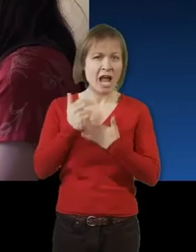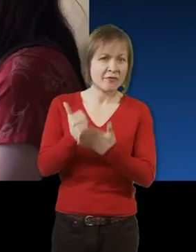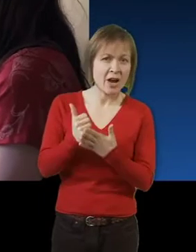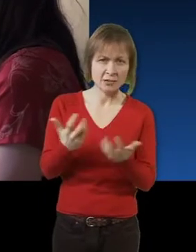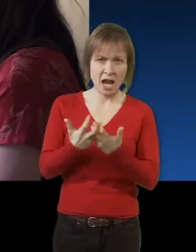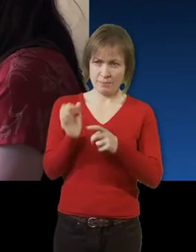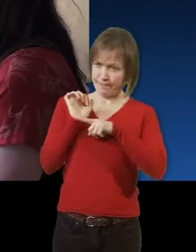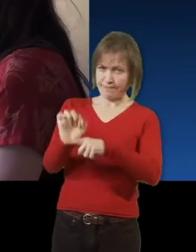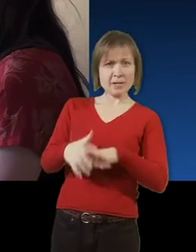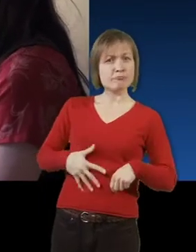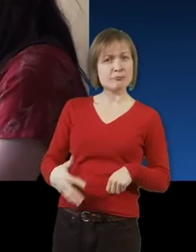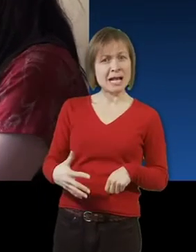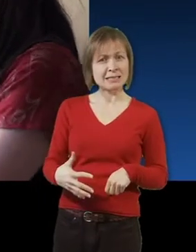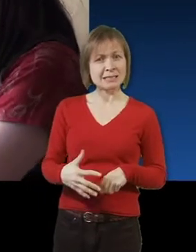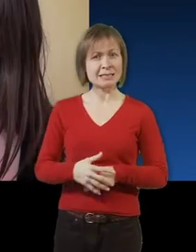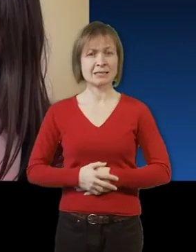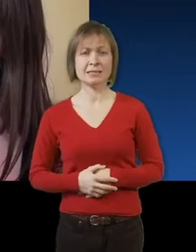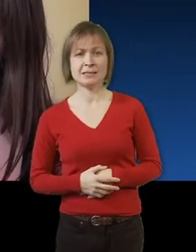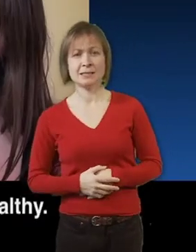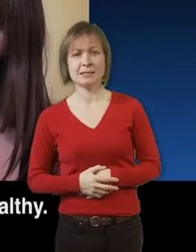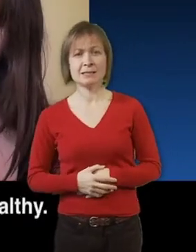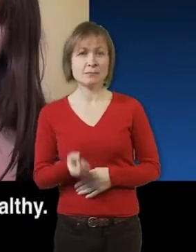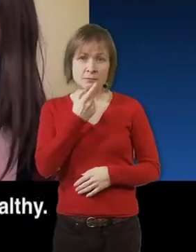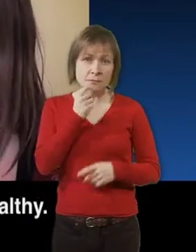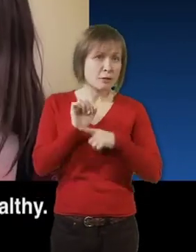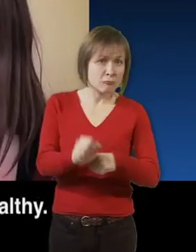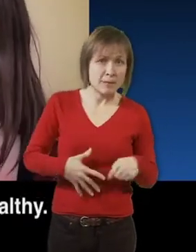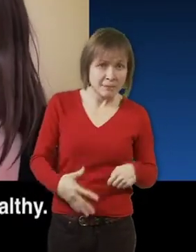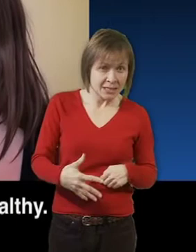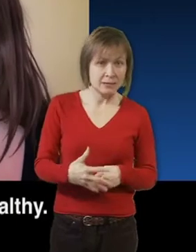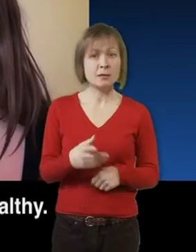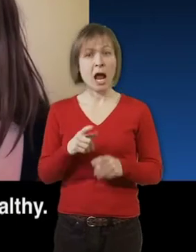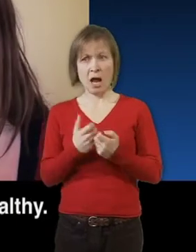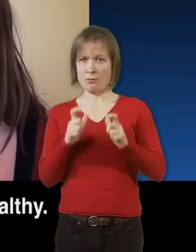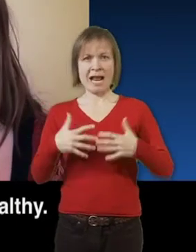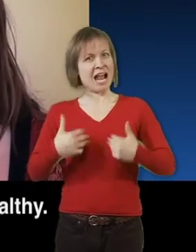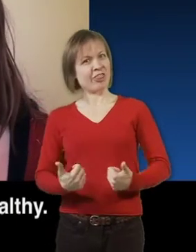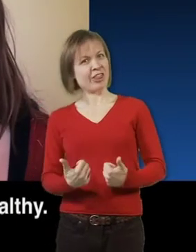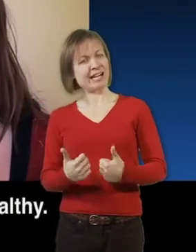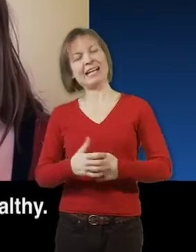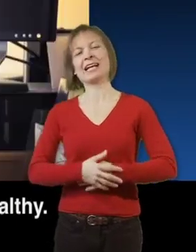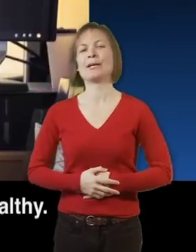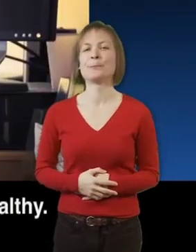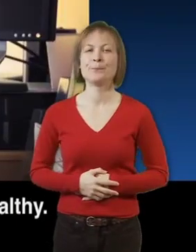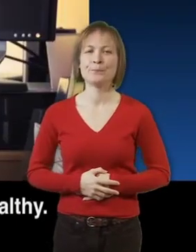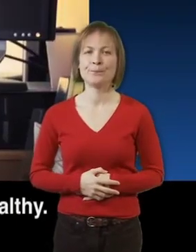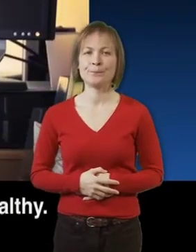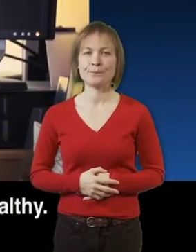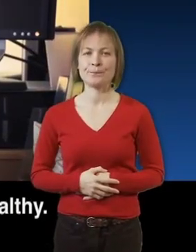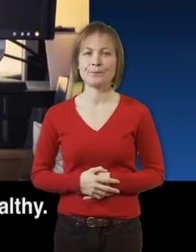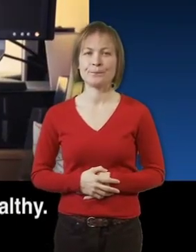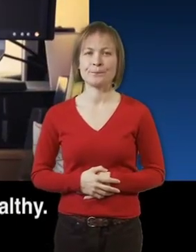They give advice on how to avoid getting pregnant, contraception, and how to stay healthy.